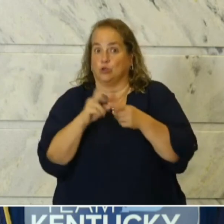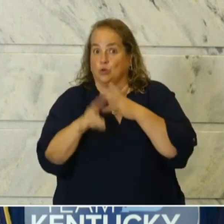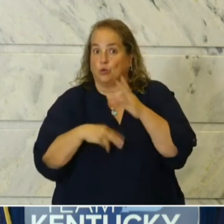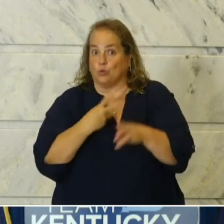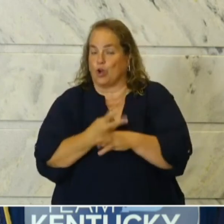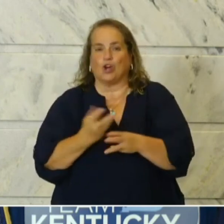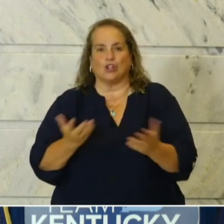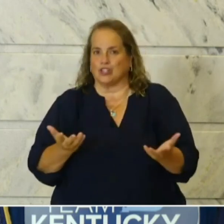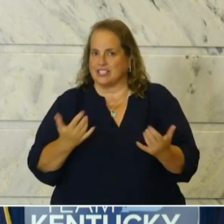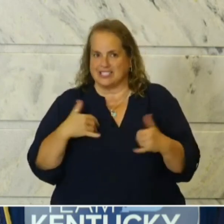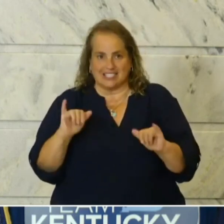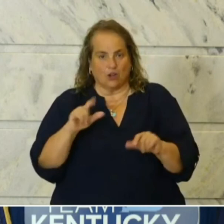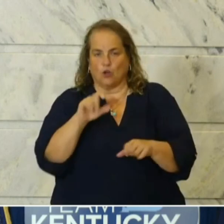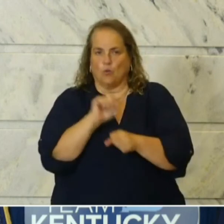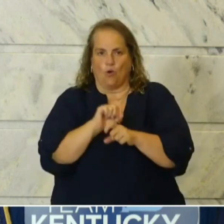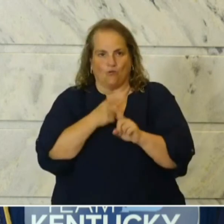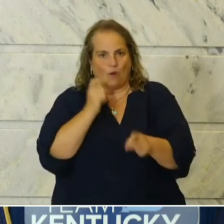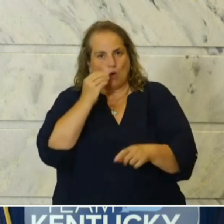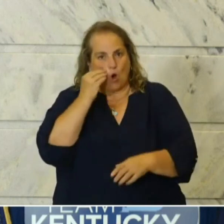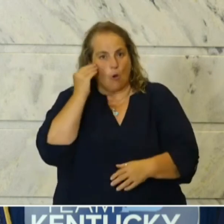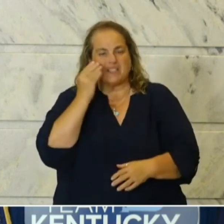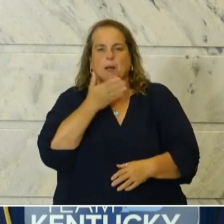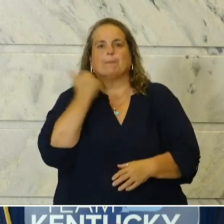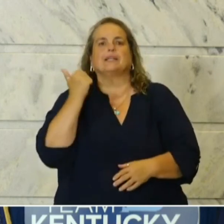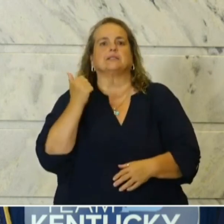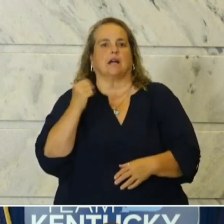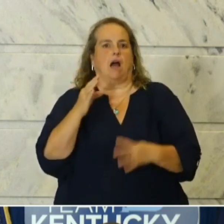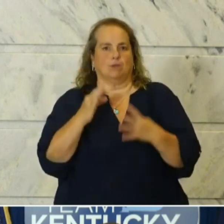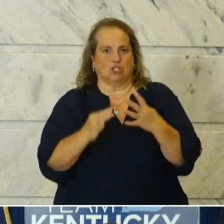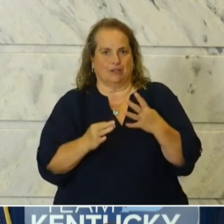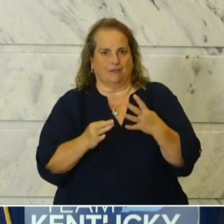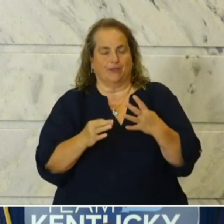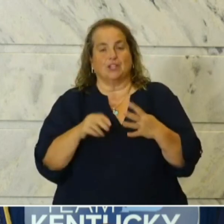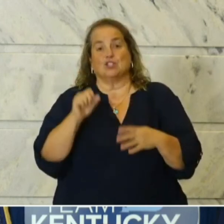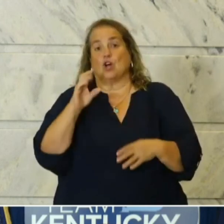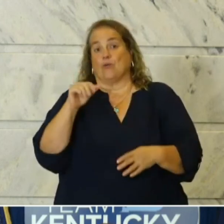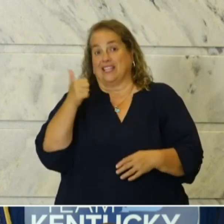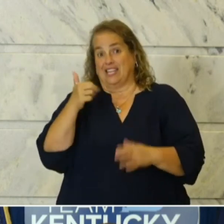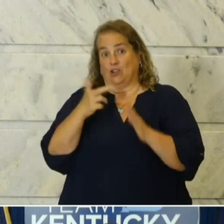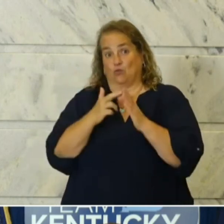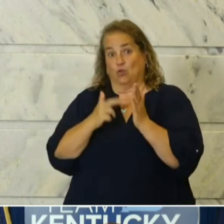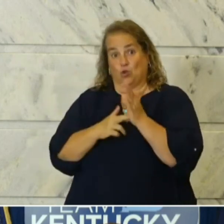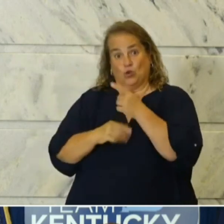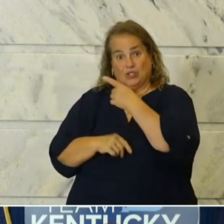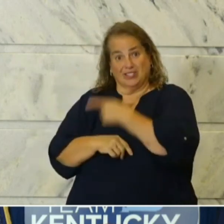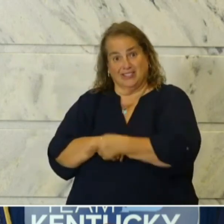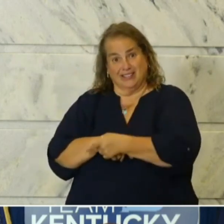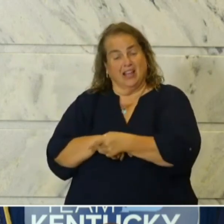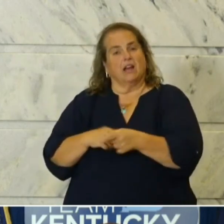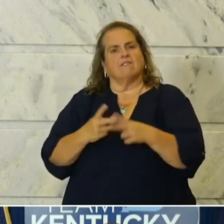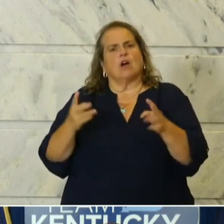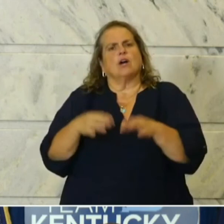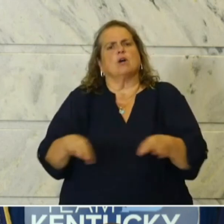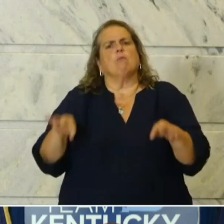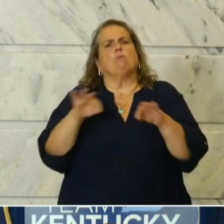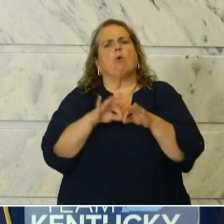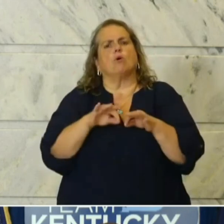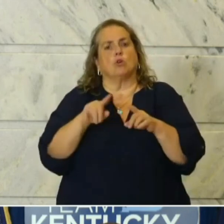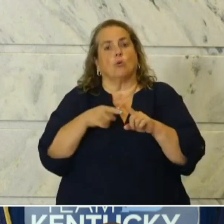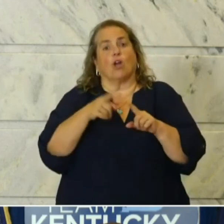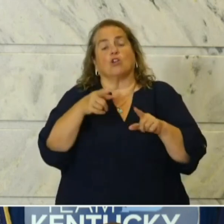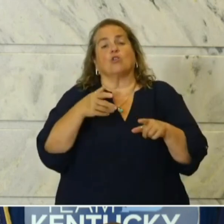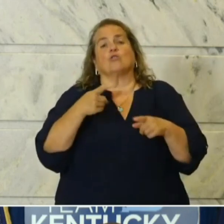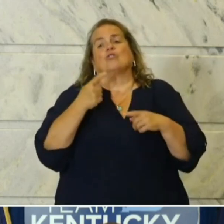remember, these 10 rules are really important, and when you start letting up on them, that's when the virus gets out